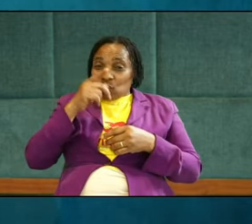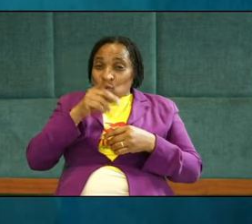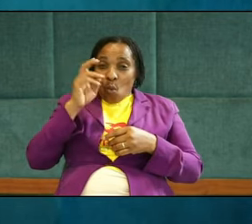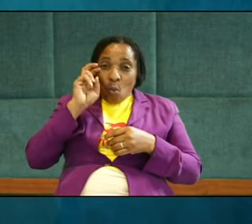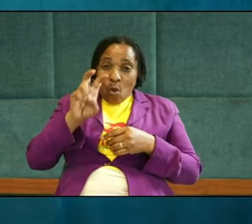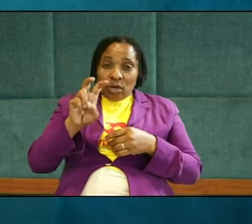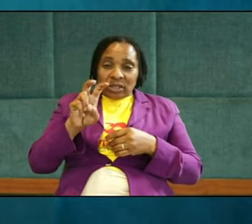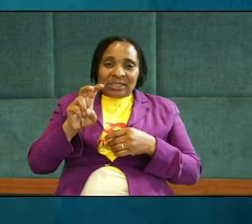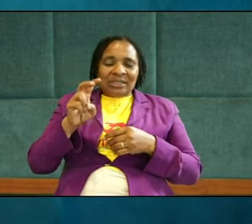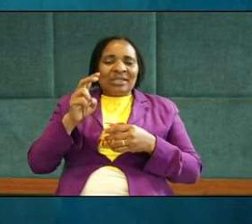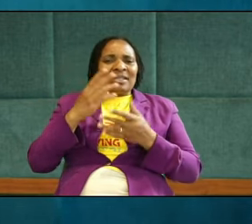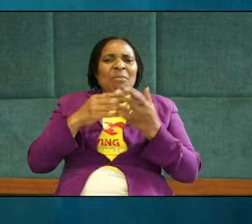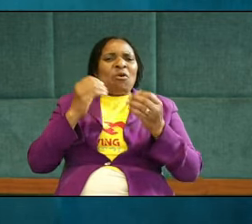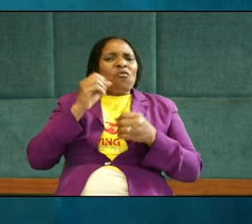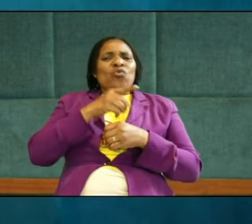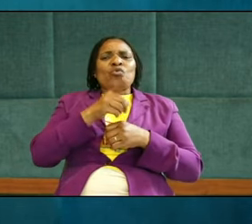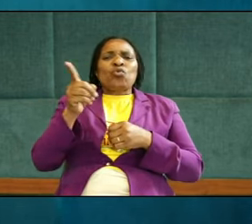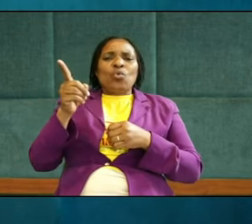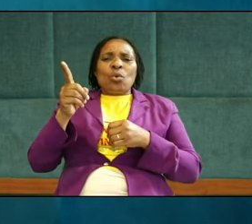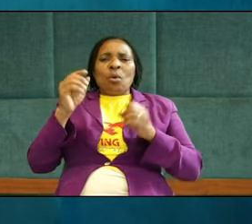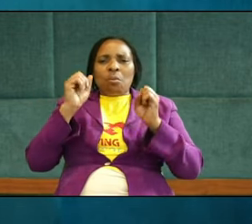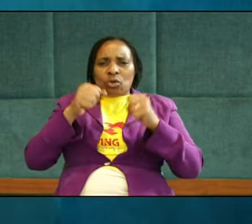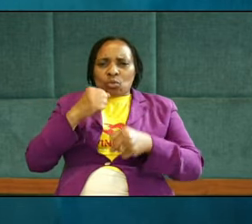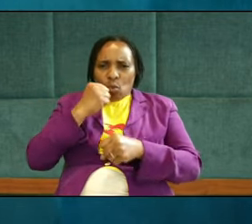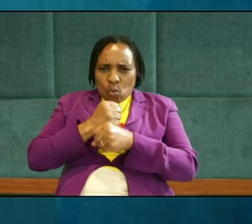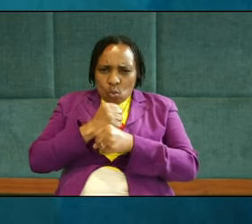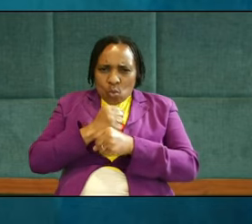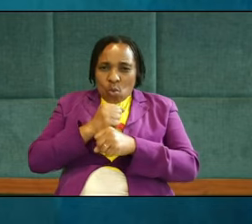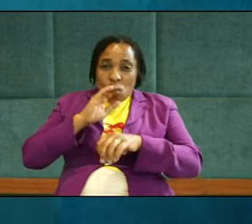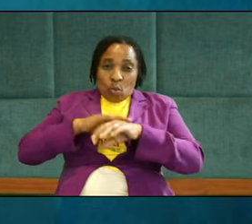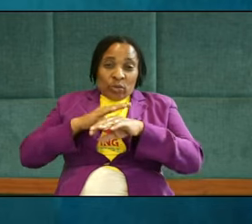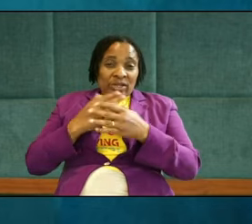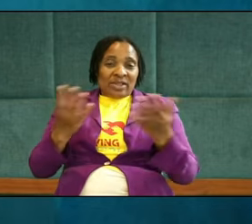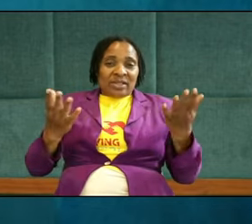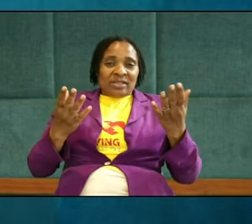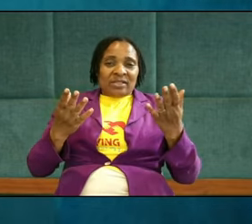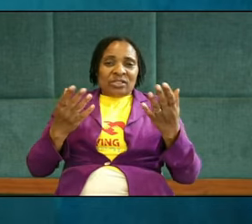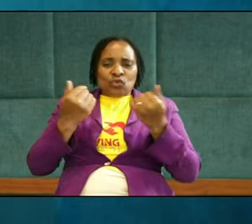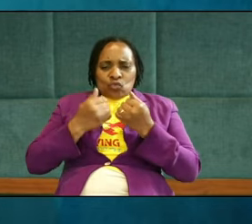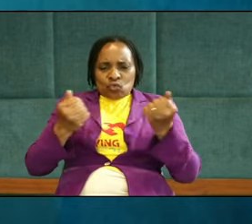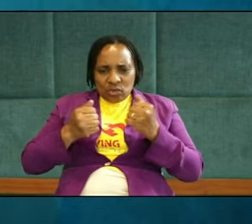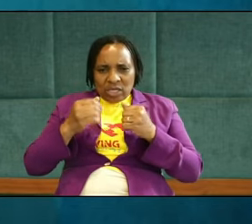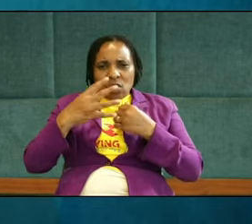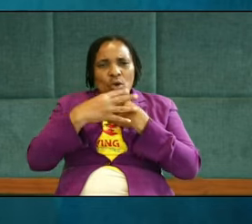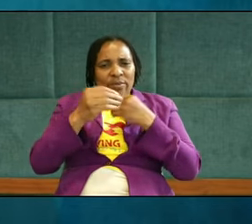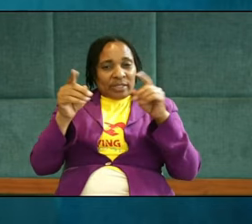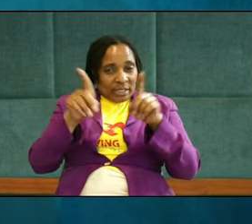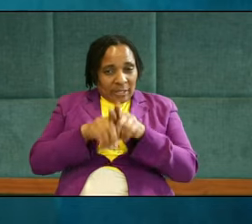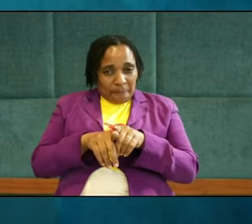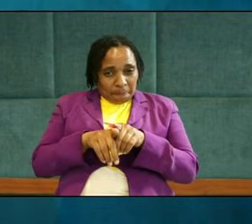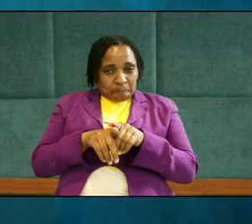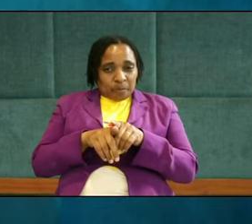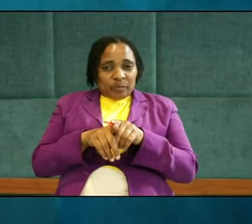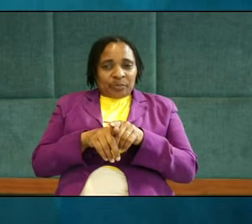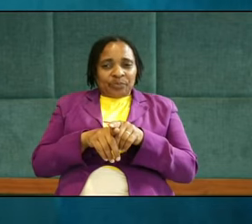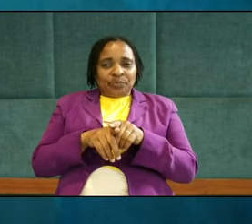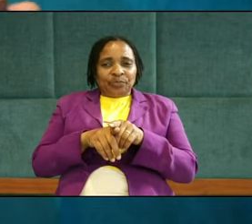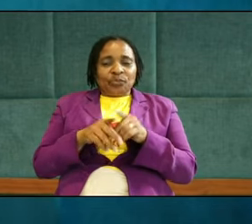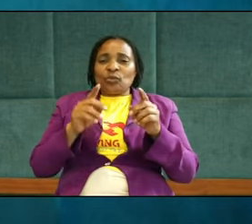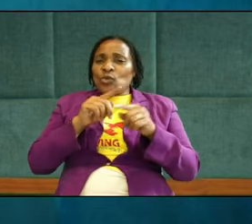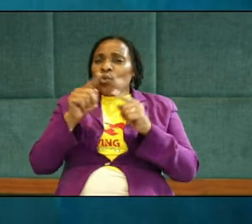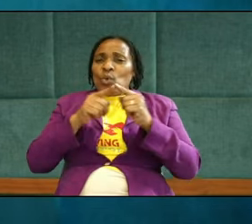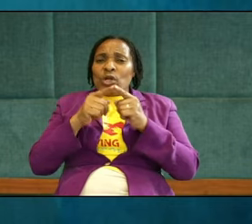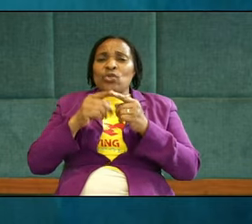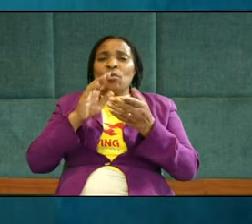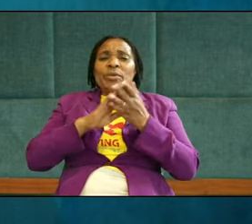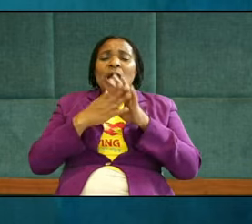as parents make a fault or do a good thing, your children are going to magnify that. So once you